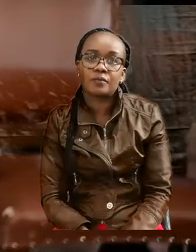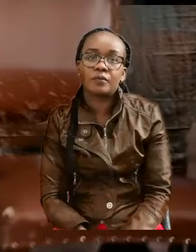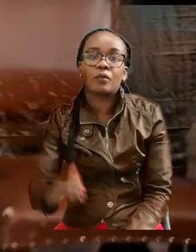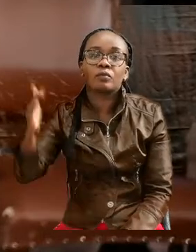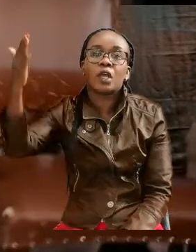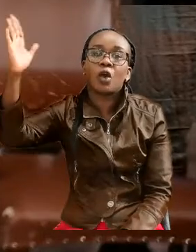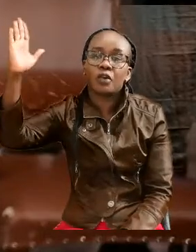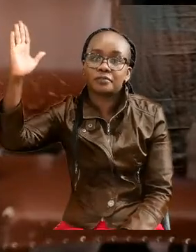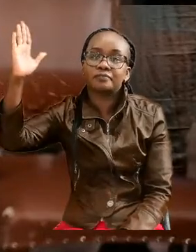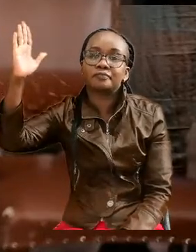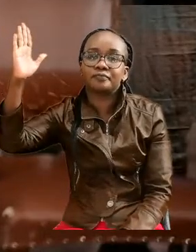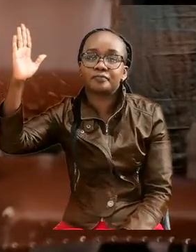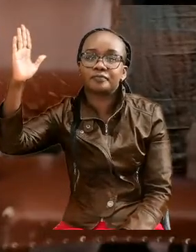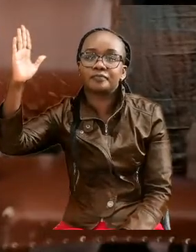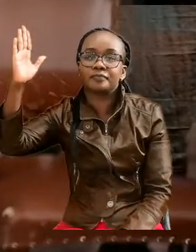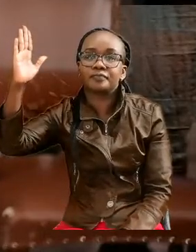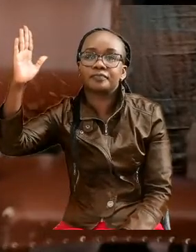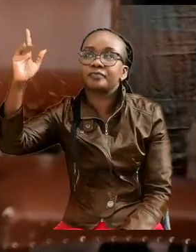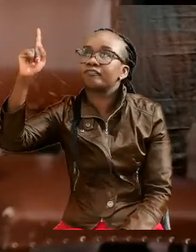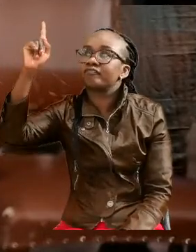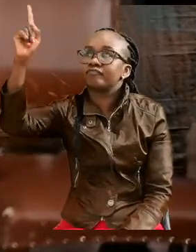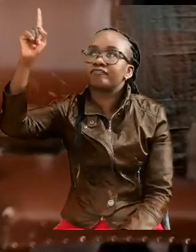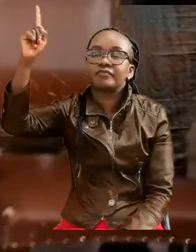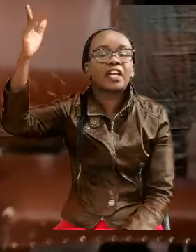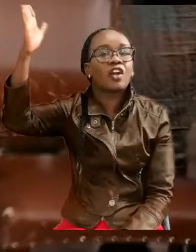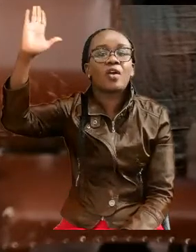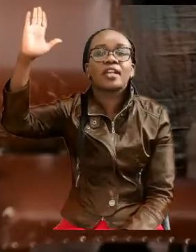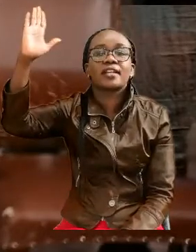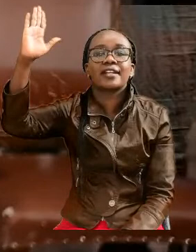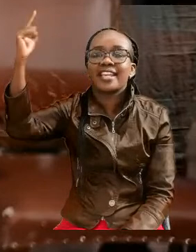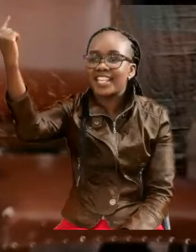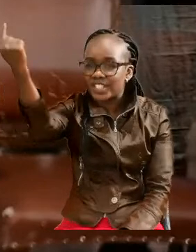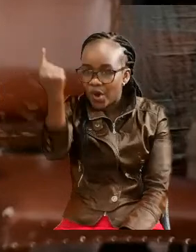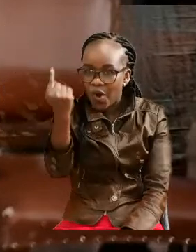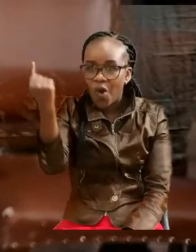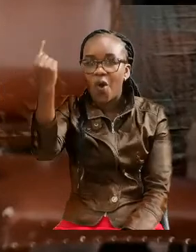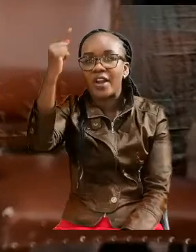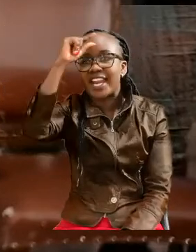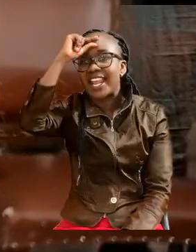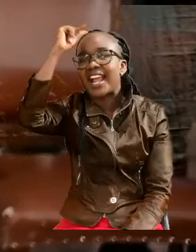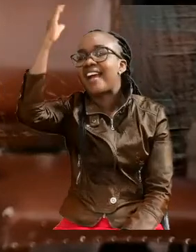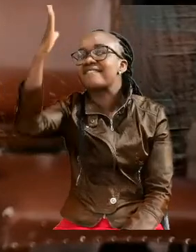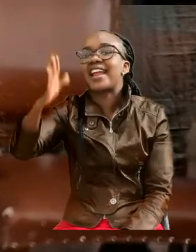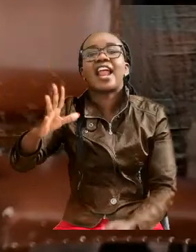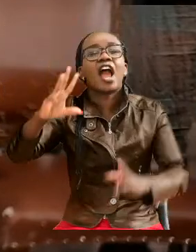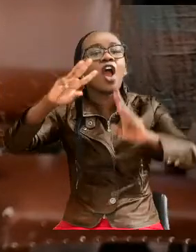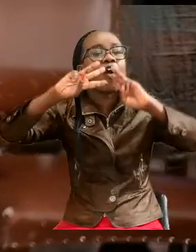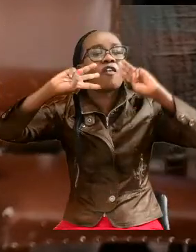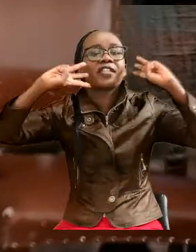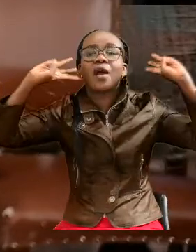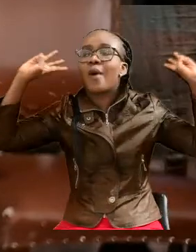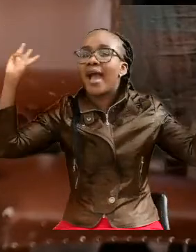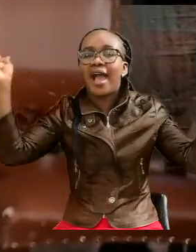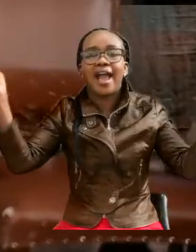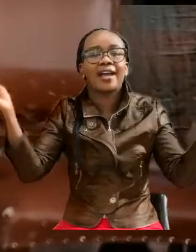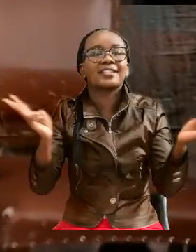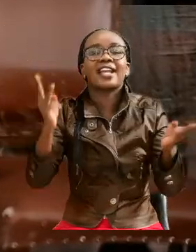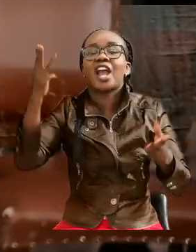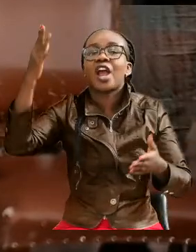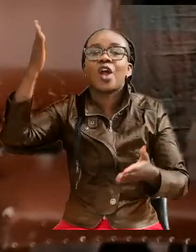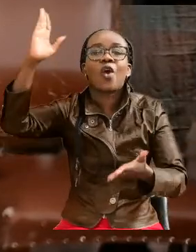God is the absolute governor of the universe. God is